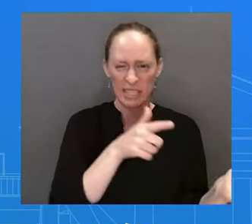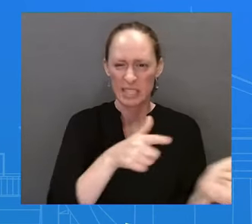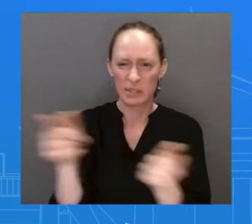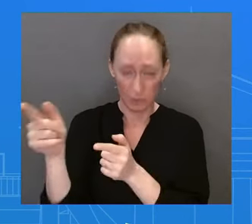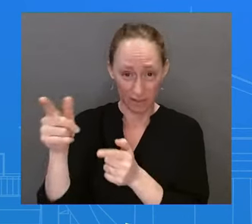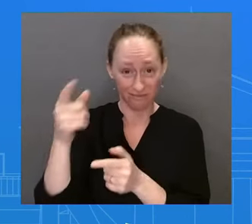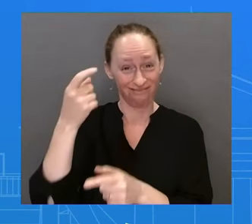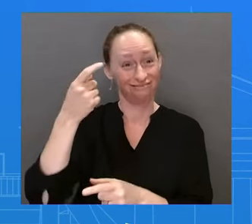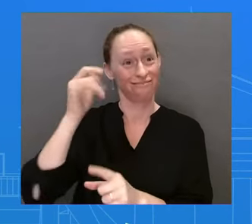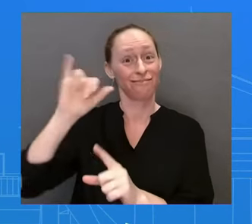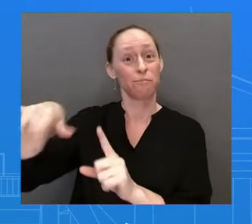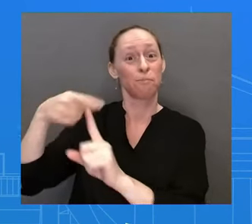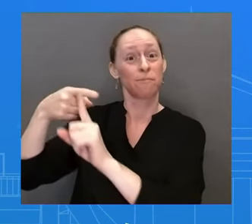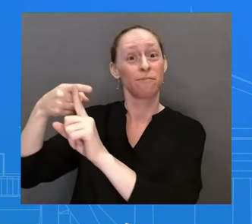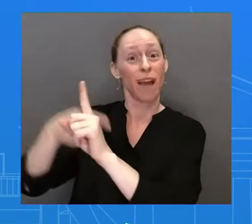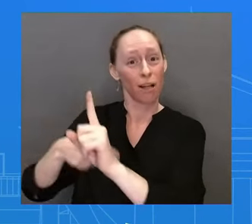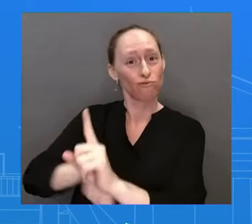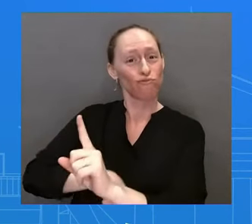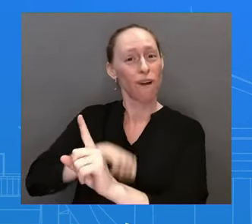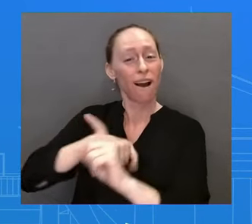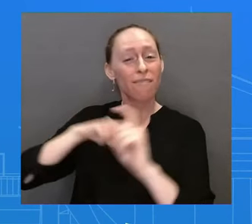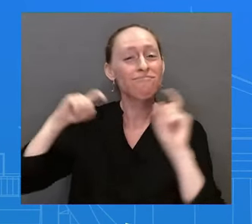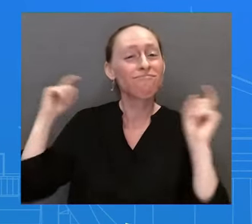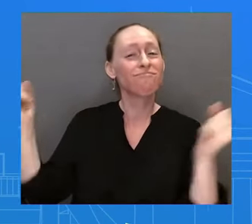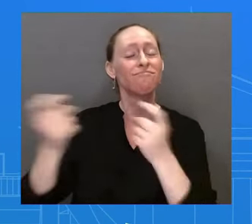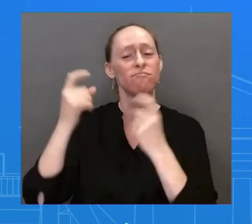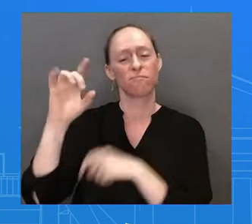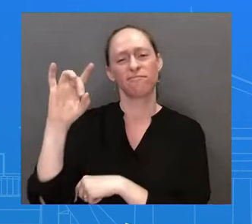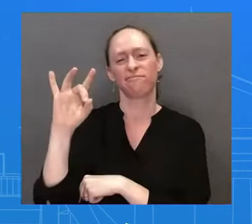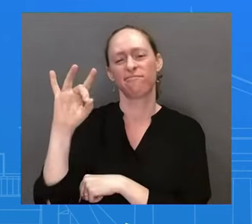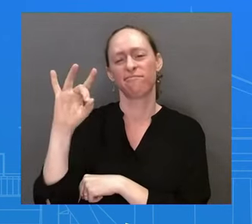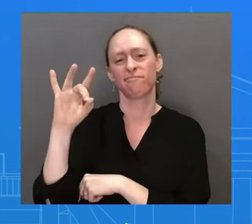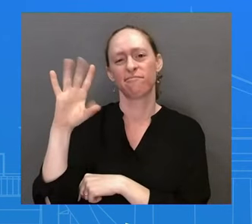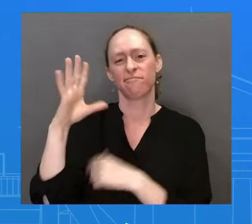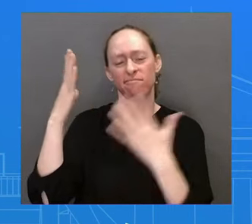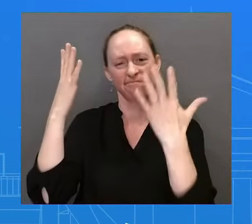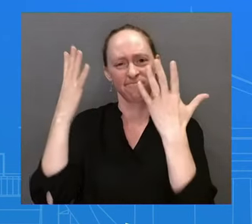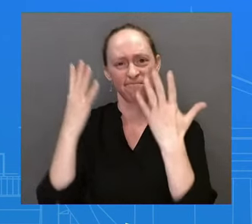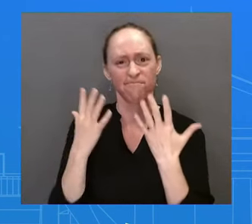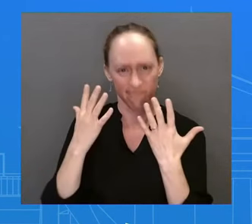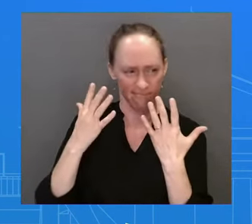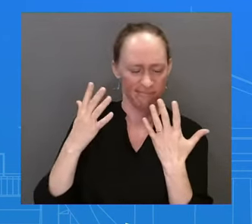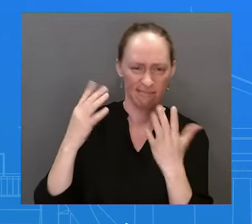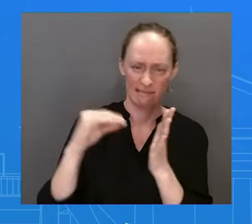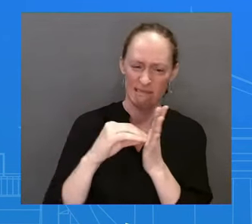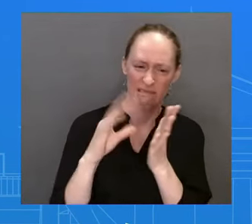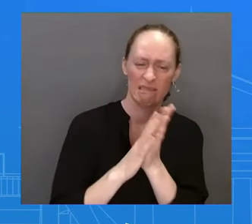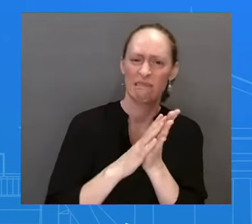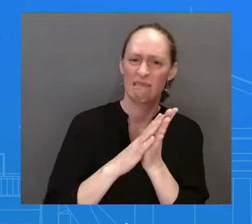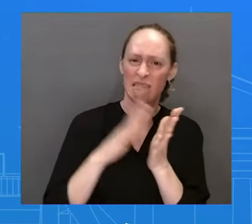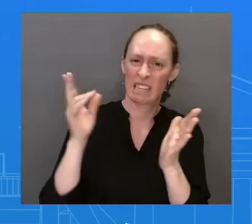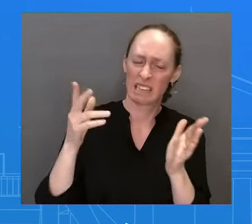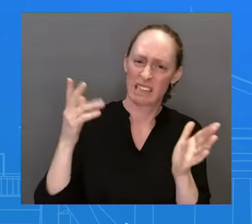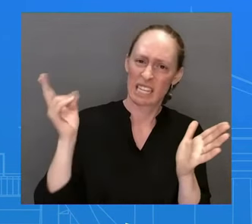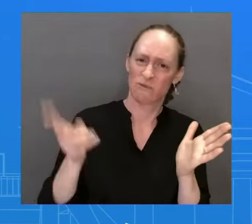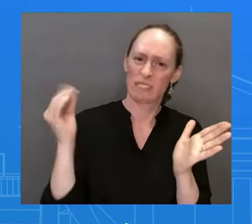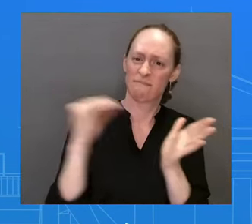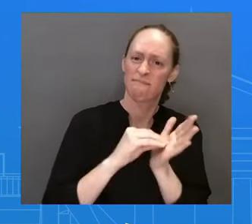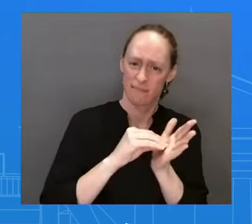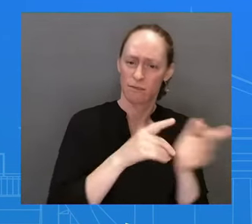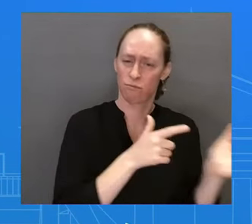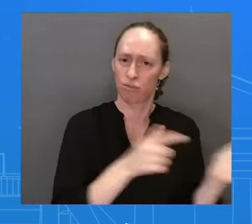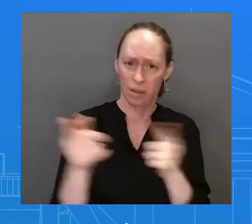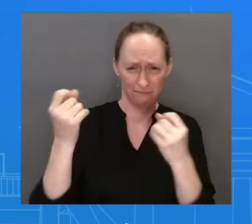shooting in American history. 49 people, predominantly Latino members of the LGBTQI plus community,